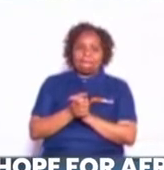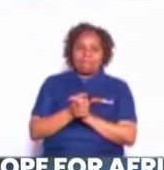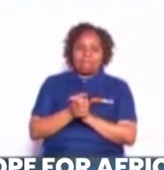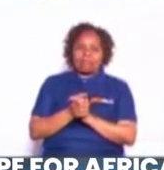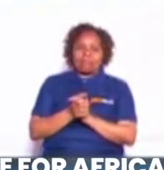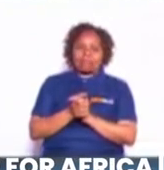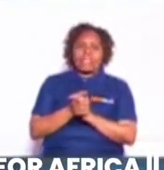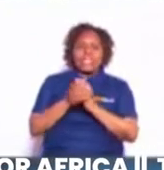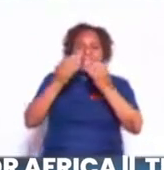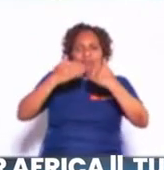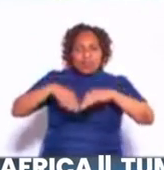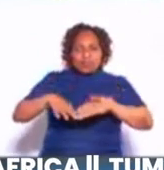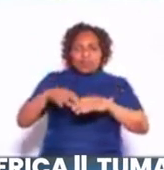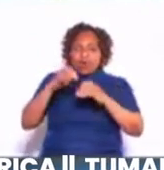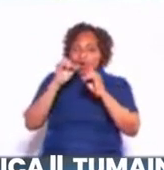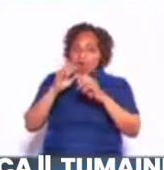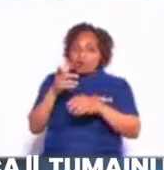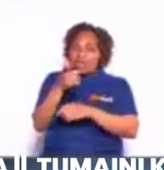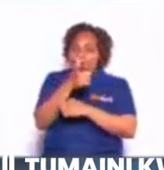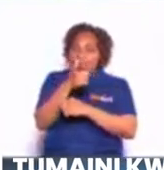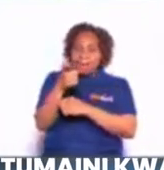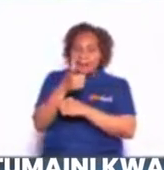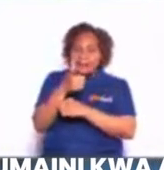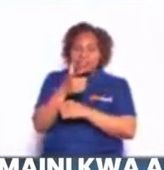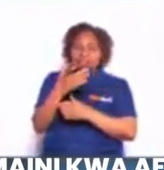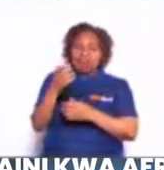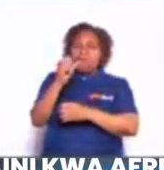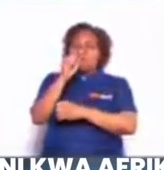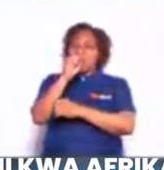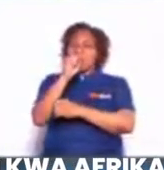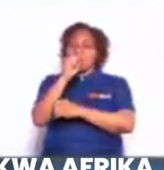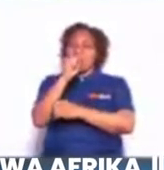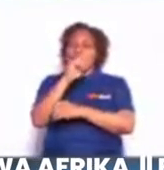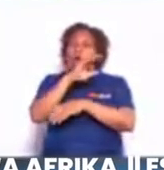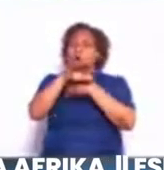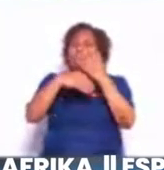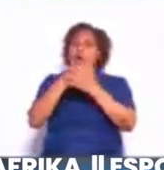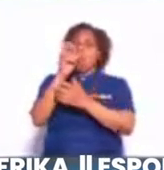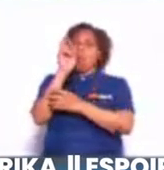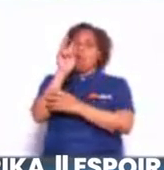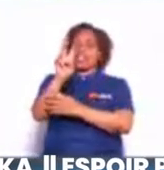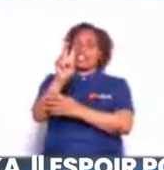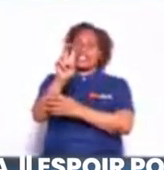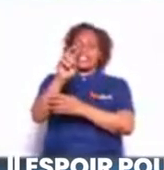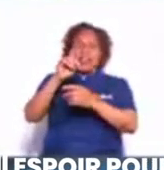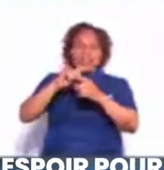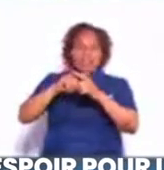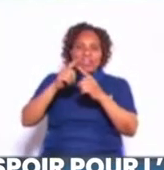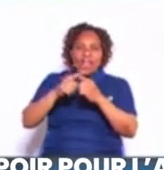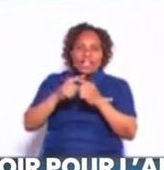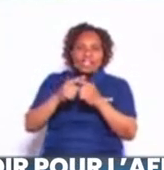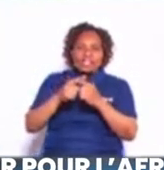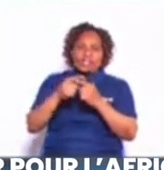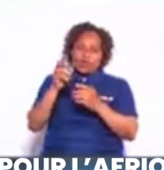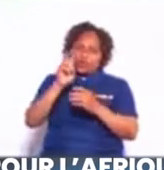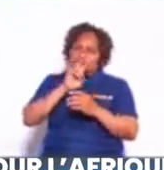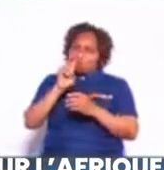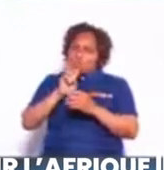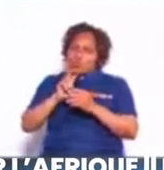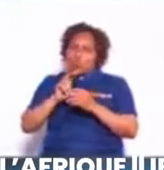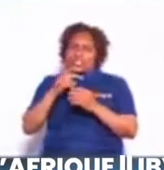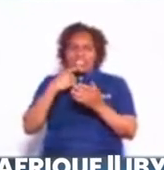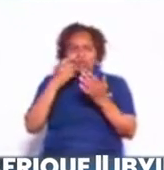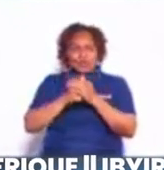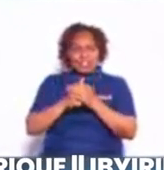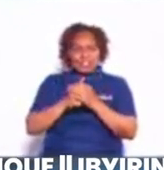In front of the cameras, microphone, everybody's watching you, and then just look at it and they said, "What